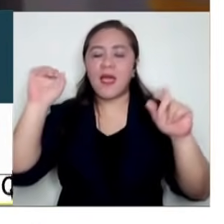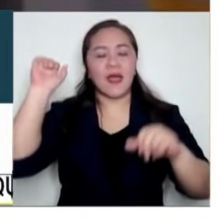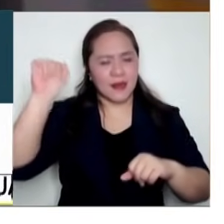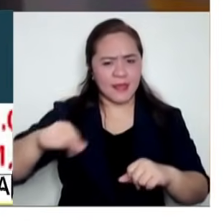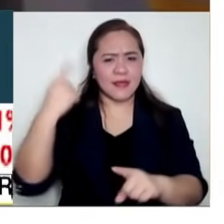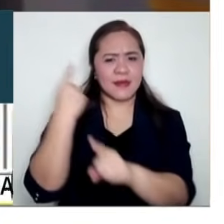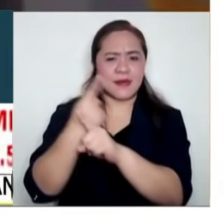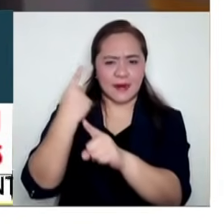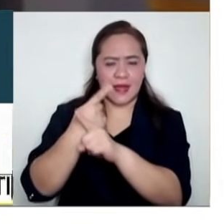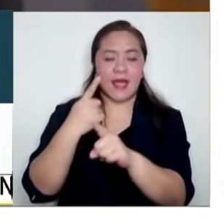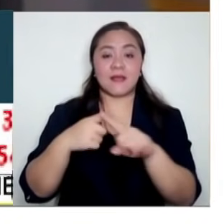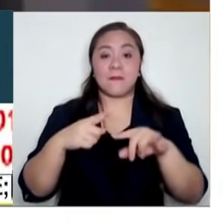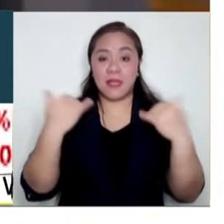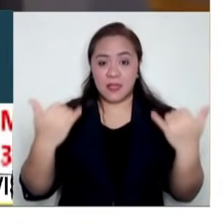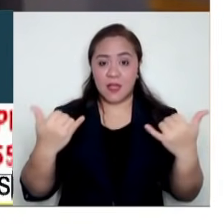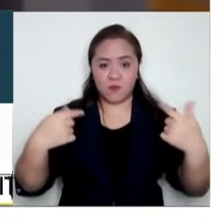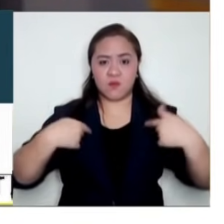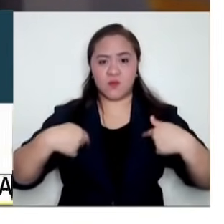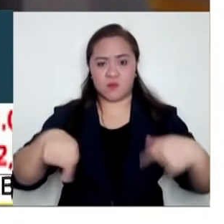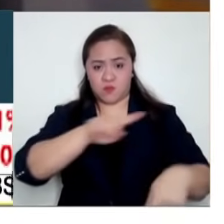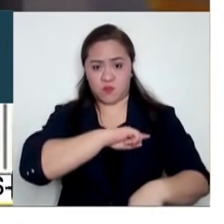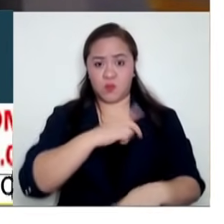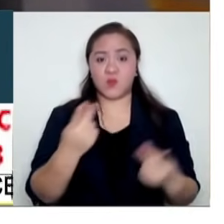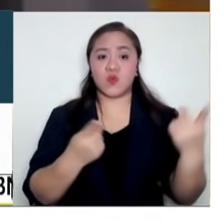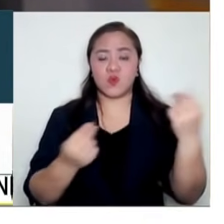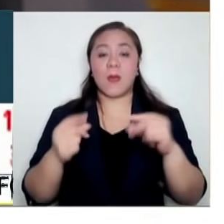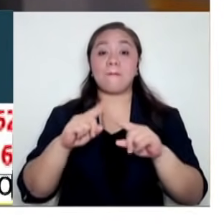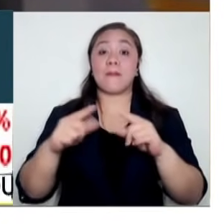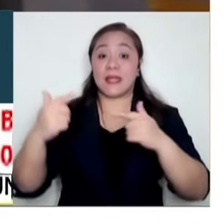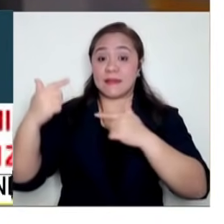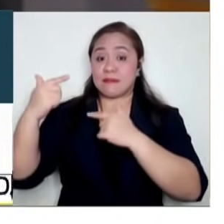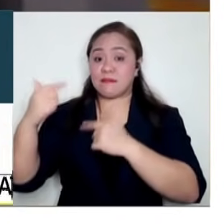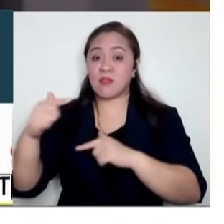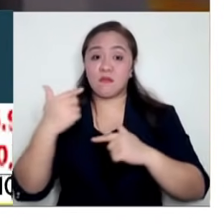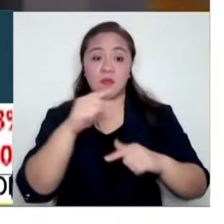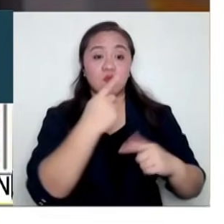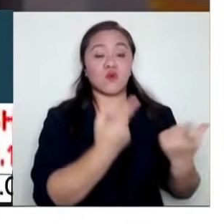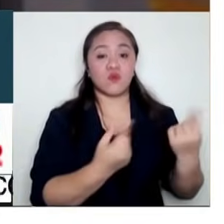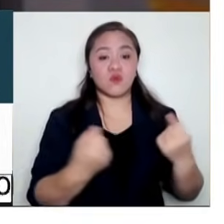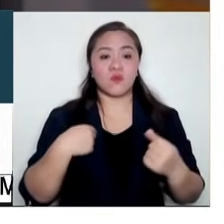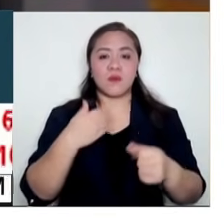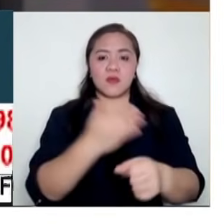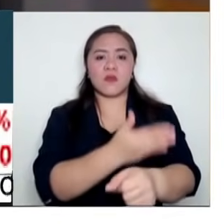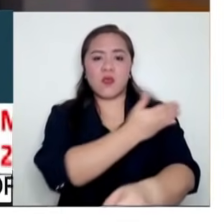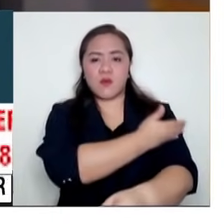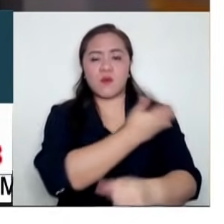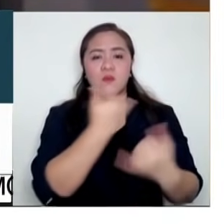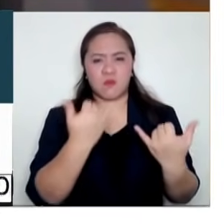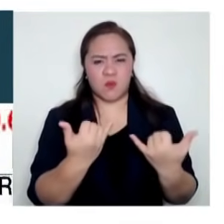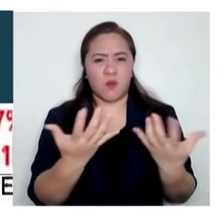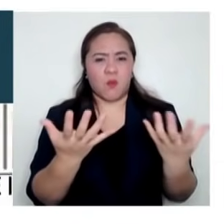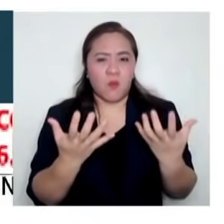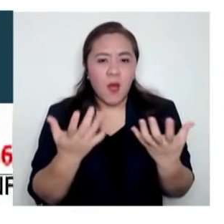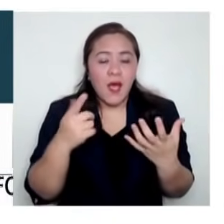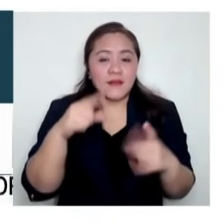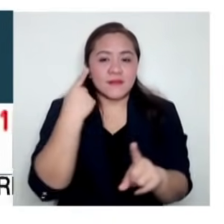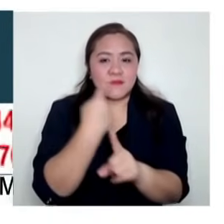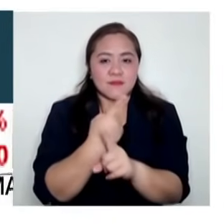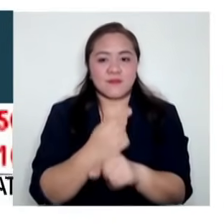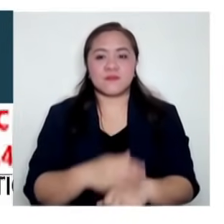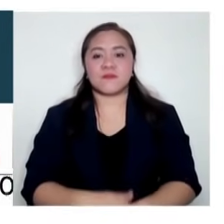just that. But of course, we have these limitations and we are trying to improve on that. Well, let's take the case of the seafarers in